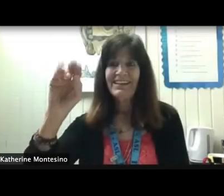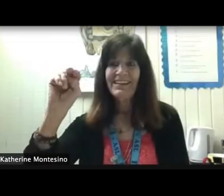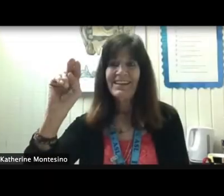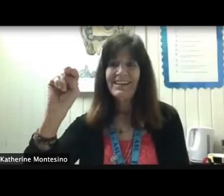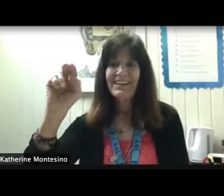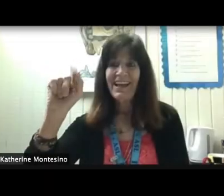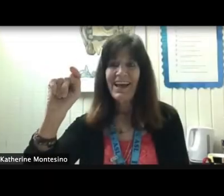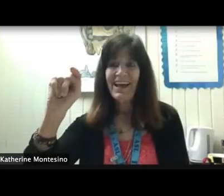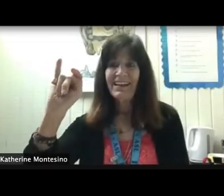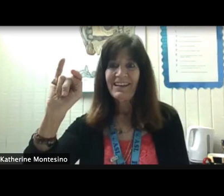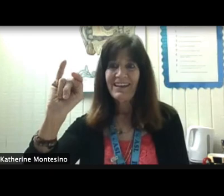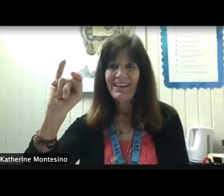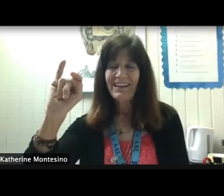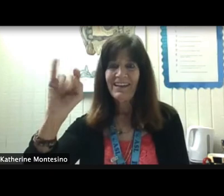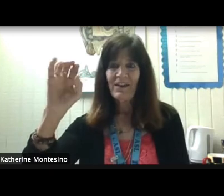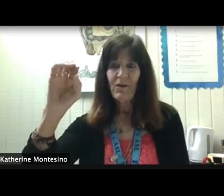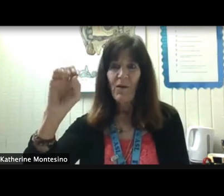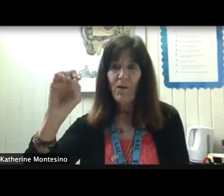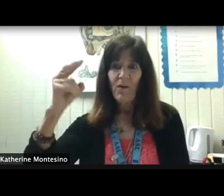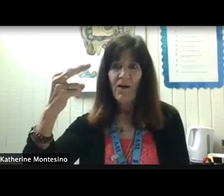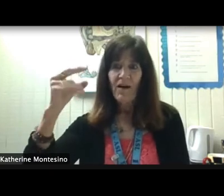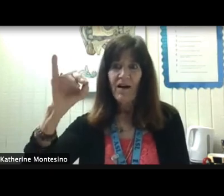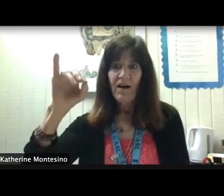I work at the School for the Deaf